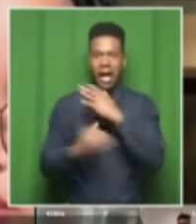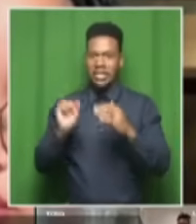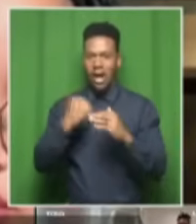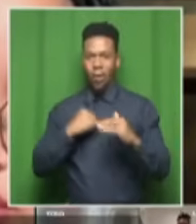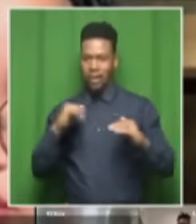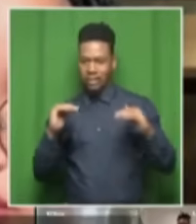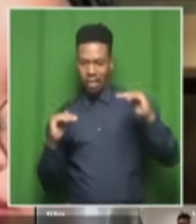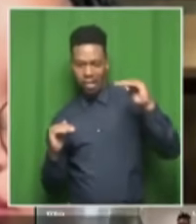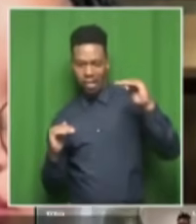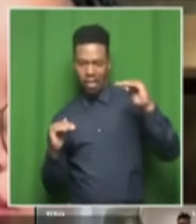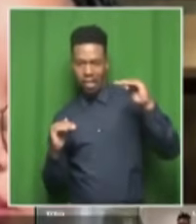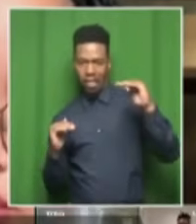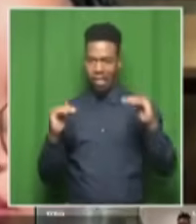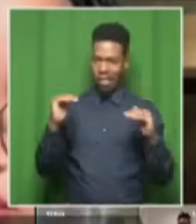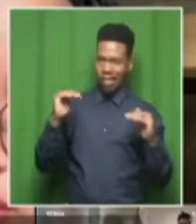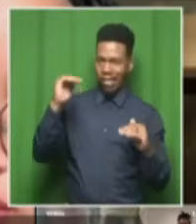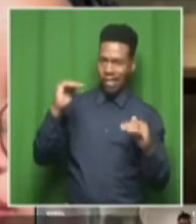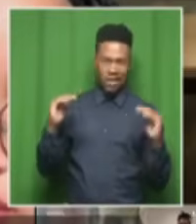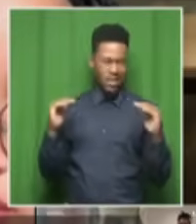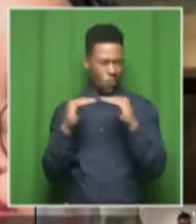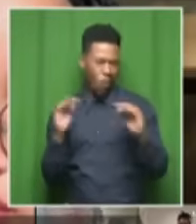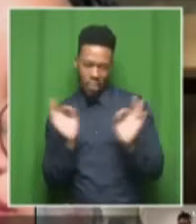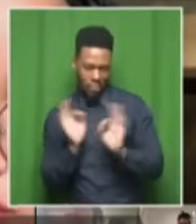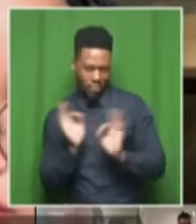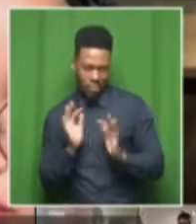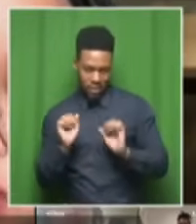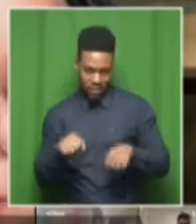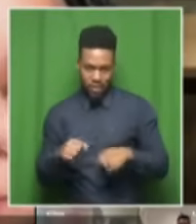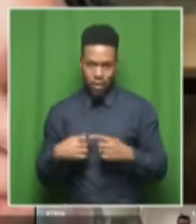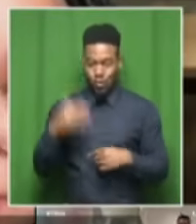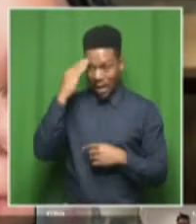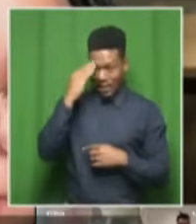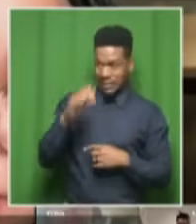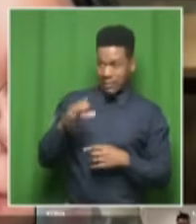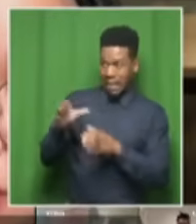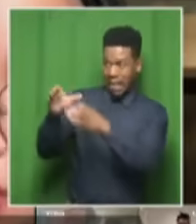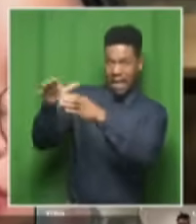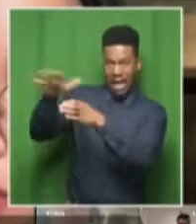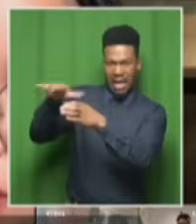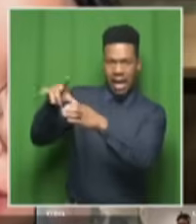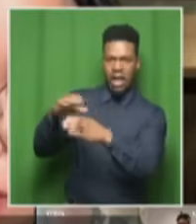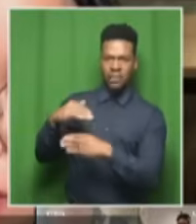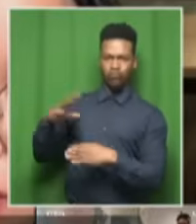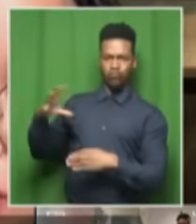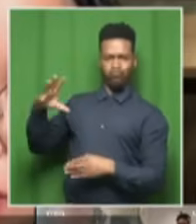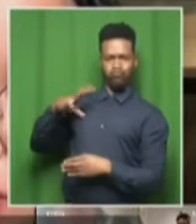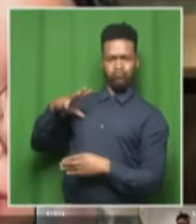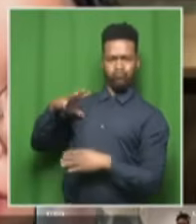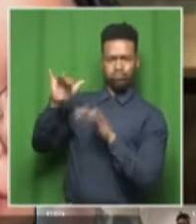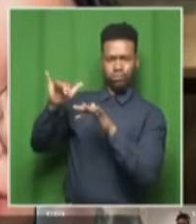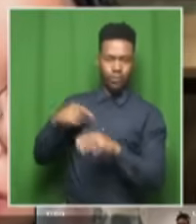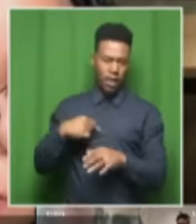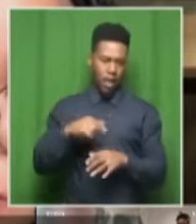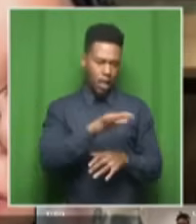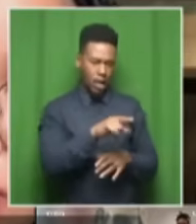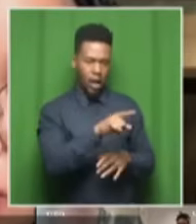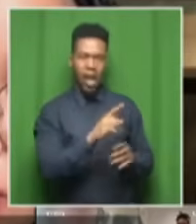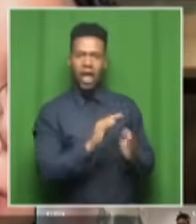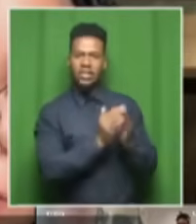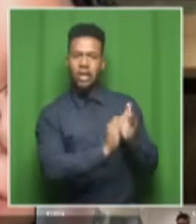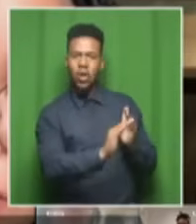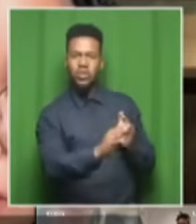it in areas. You have the ultra wealthy sections, and then you have township areas where, you know, there's no service delivery, you know, where kids are going